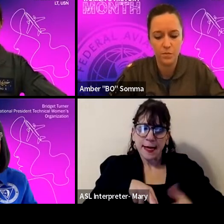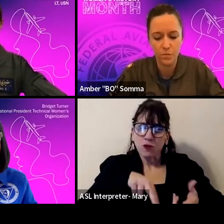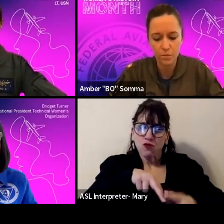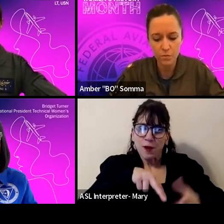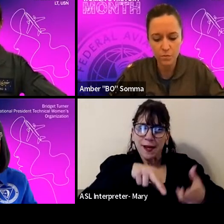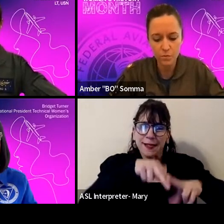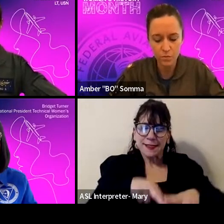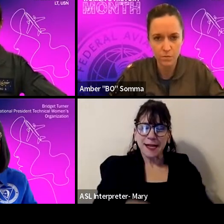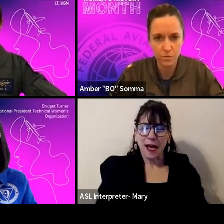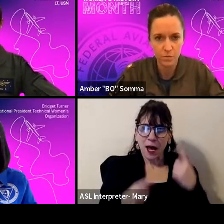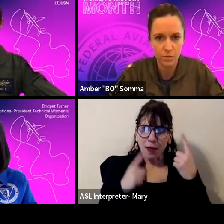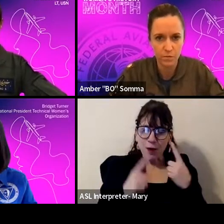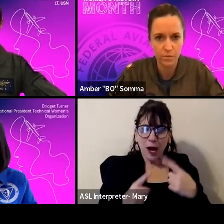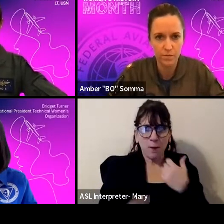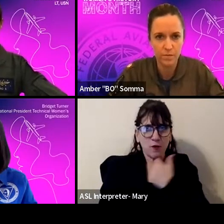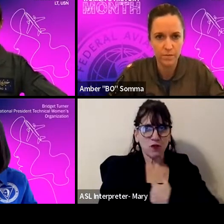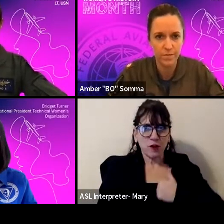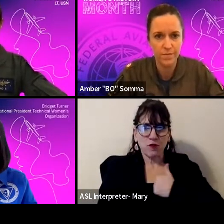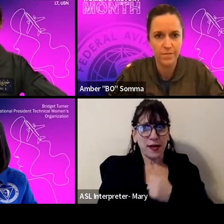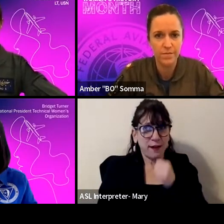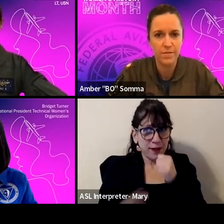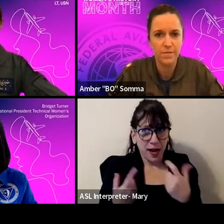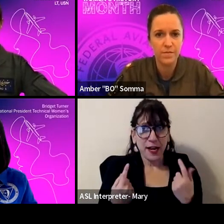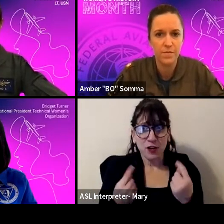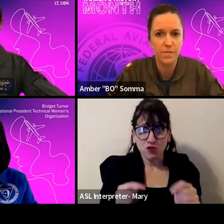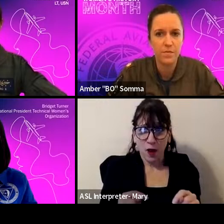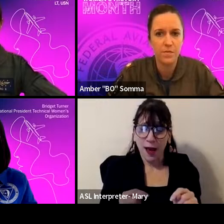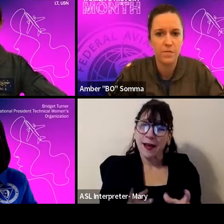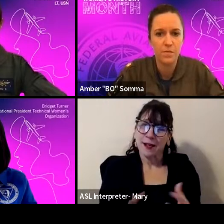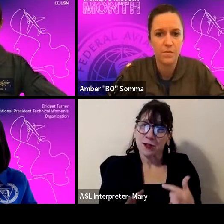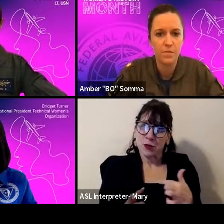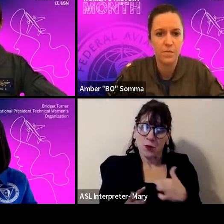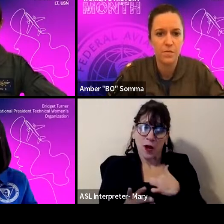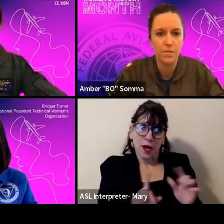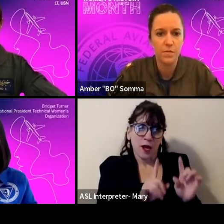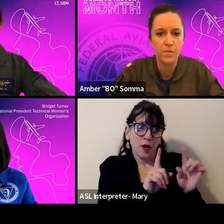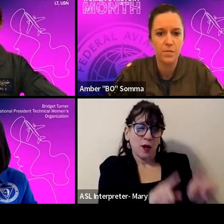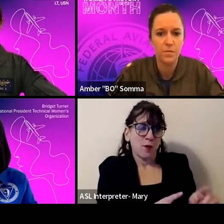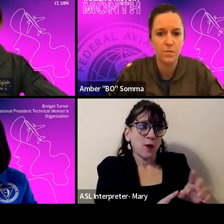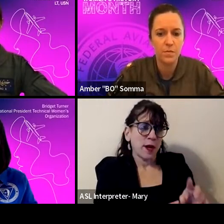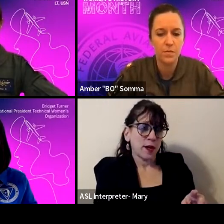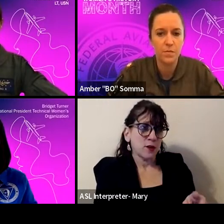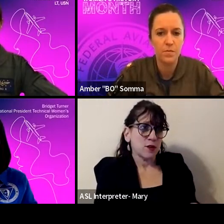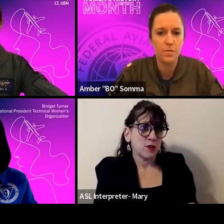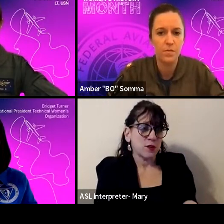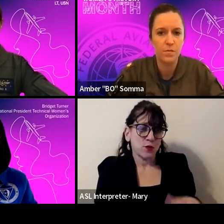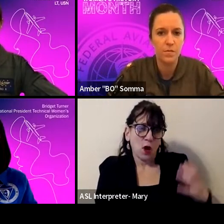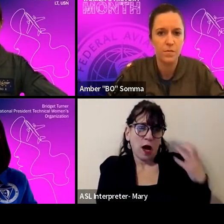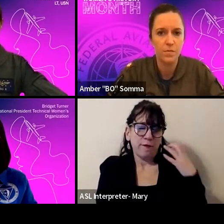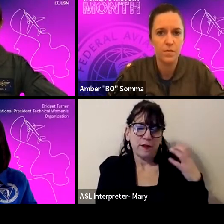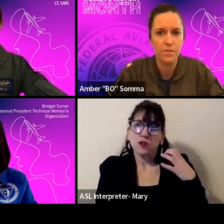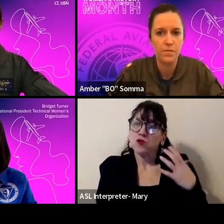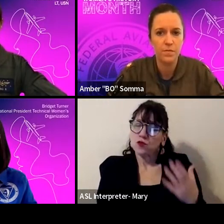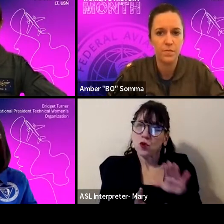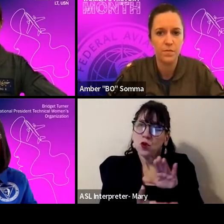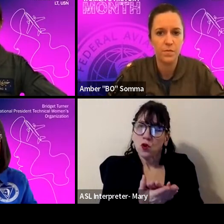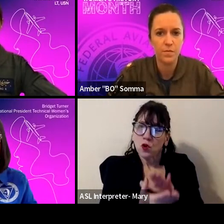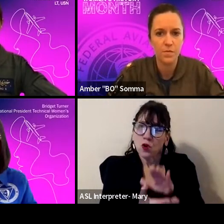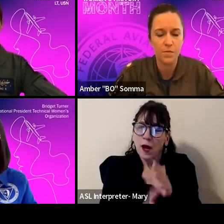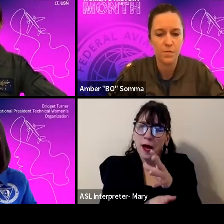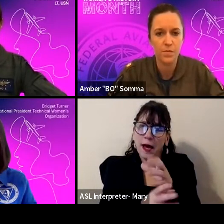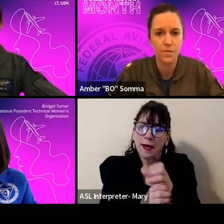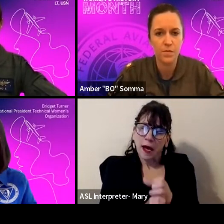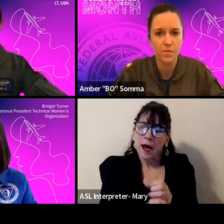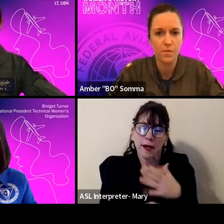I figured I would regret if I didn't at least try. So I ended up going to officer candidate school, and I received my commissioning in